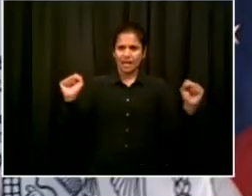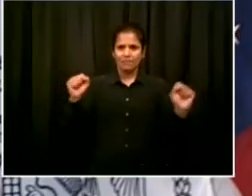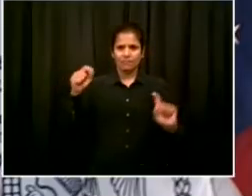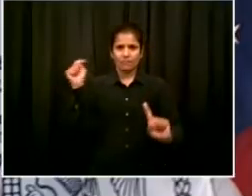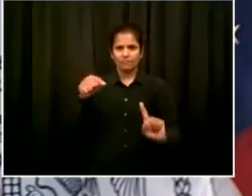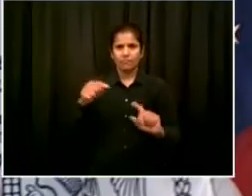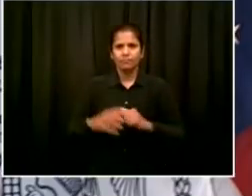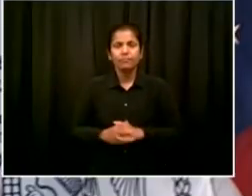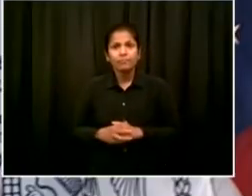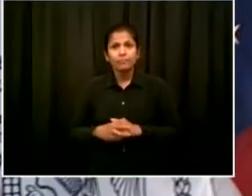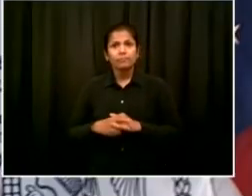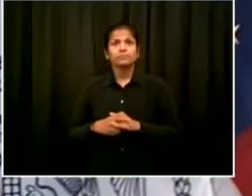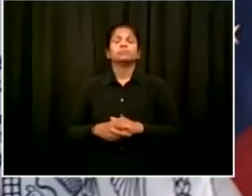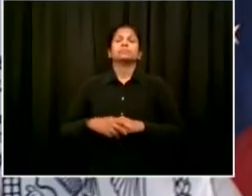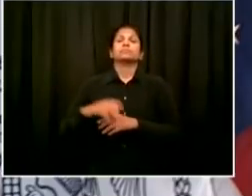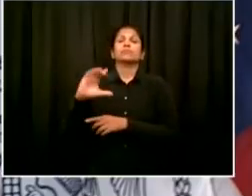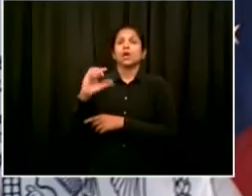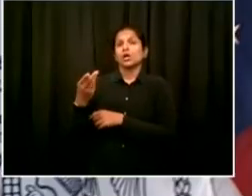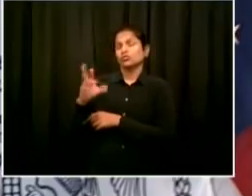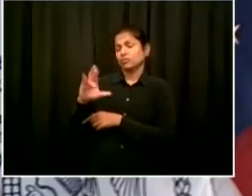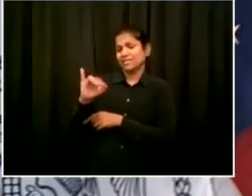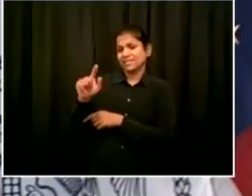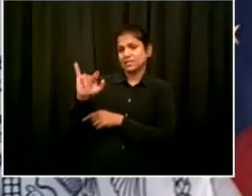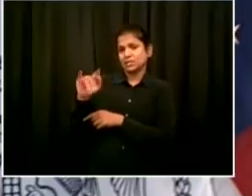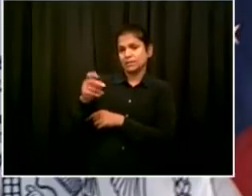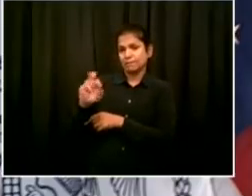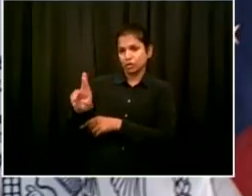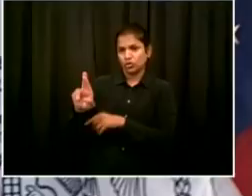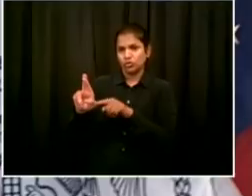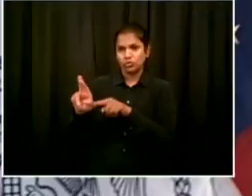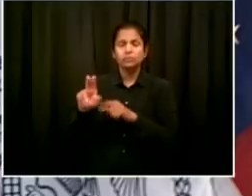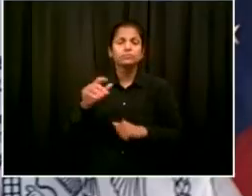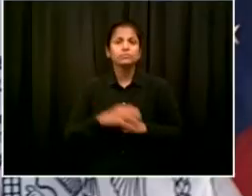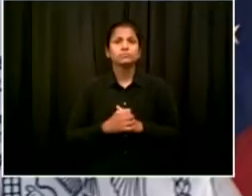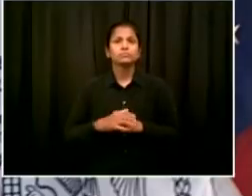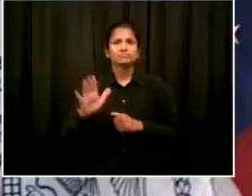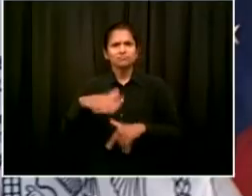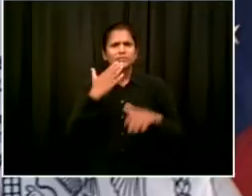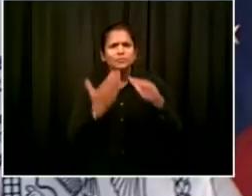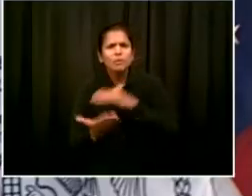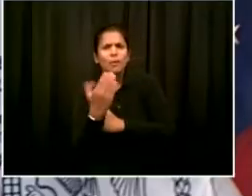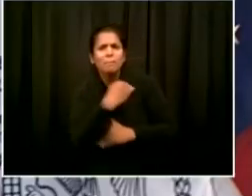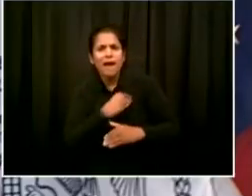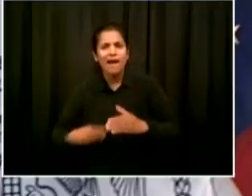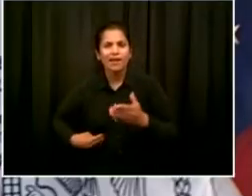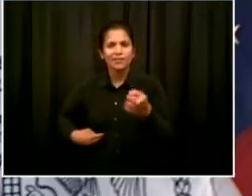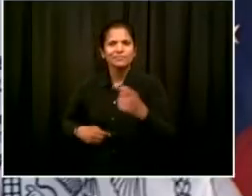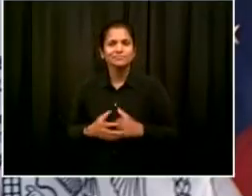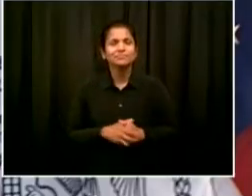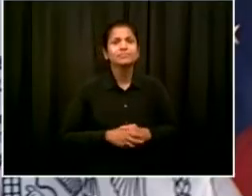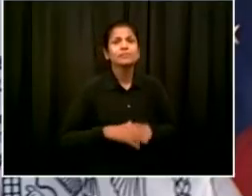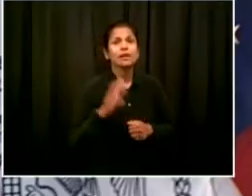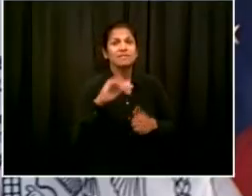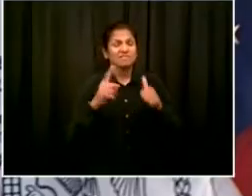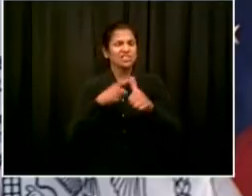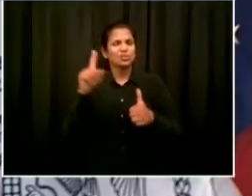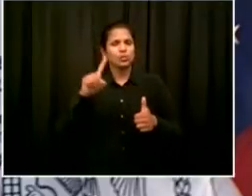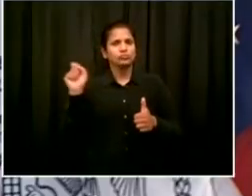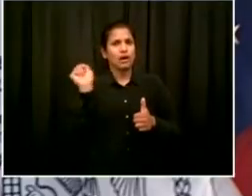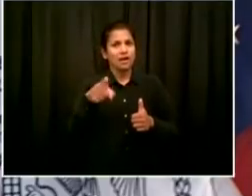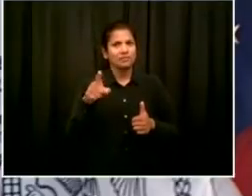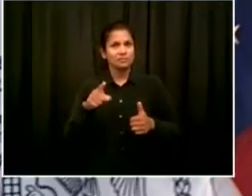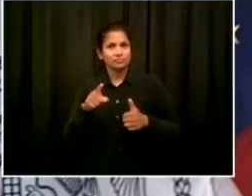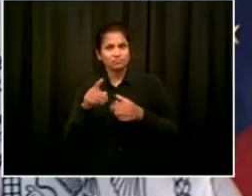Good morning, Mr. Mayor. First question for you is about some parties that were happening this past weekend. There